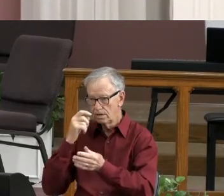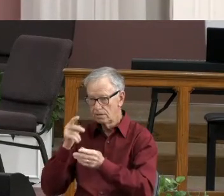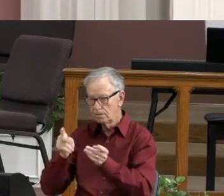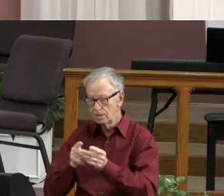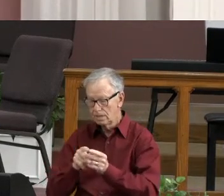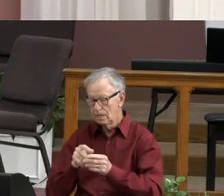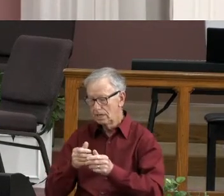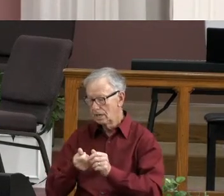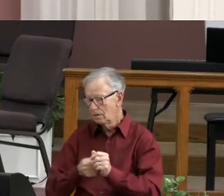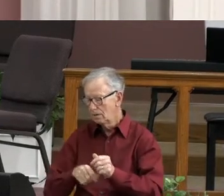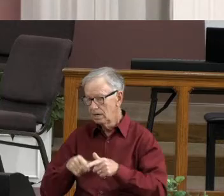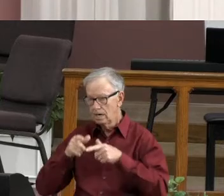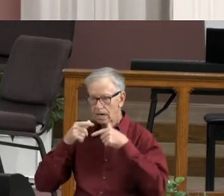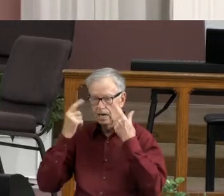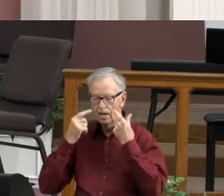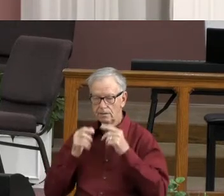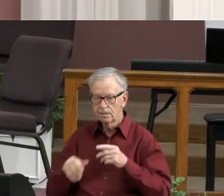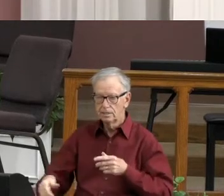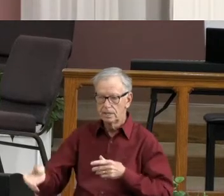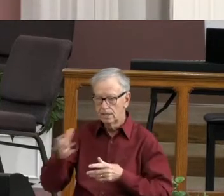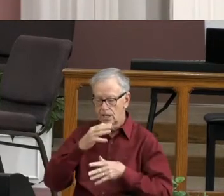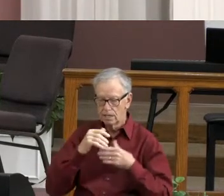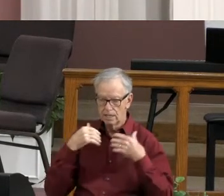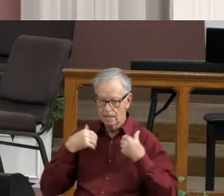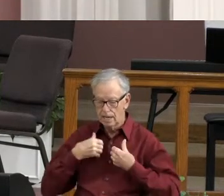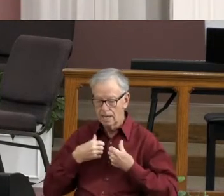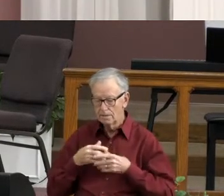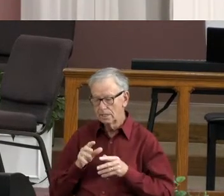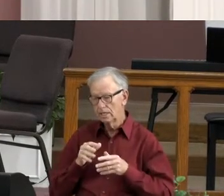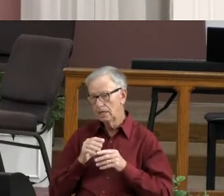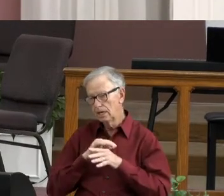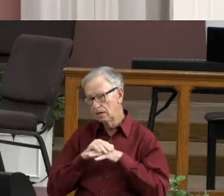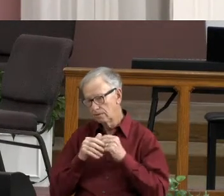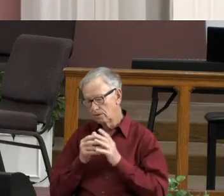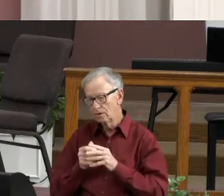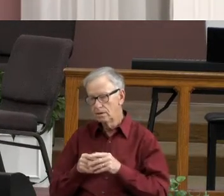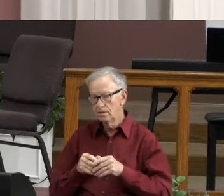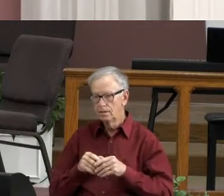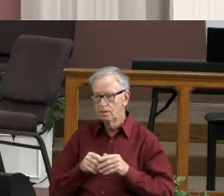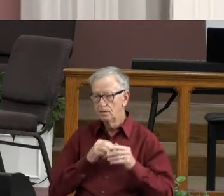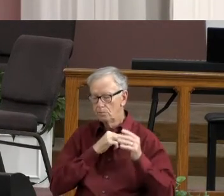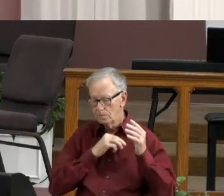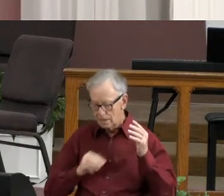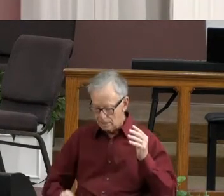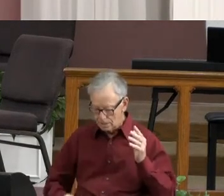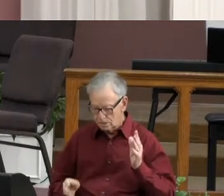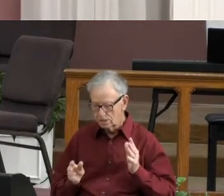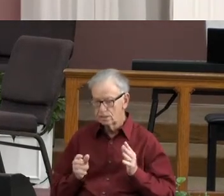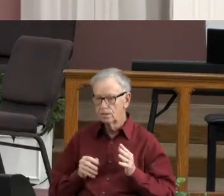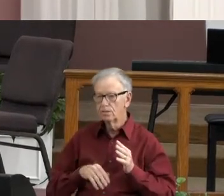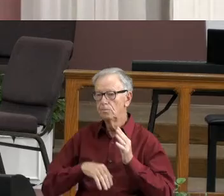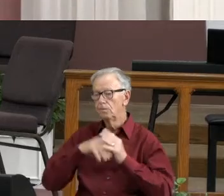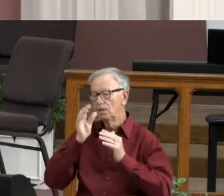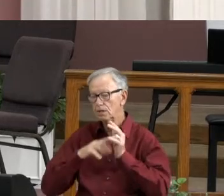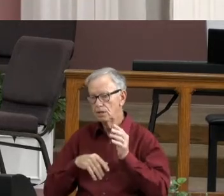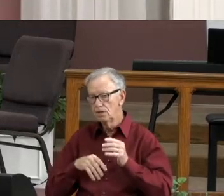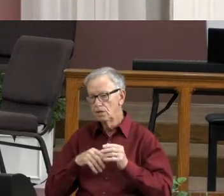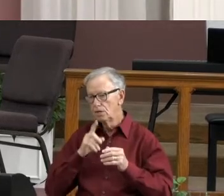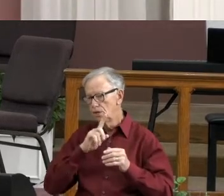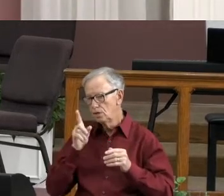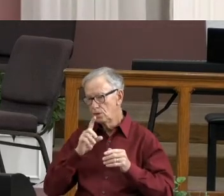of collecting all those animals and taking care of them, being a master builder, being a master zookeeper,